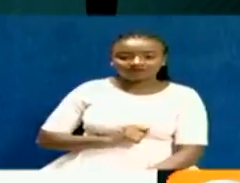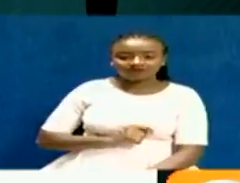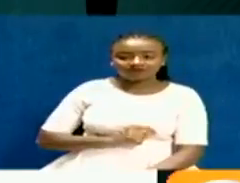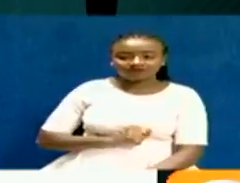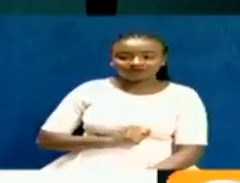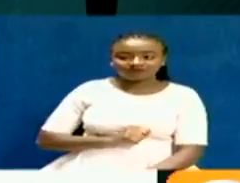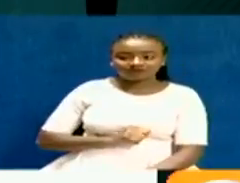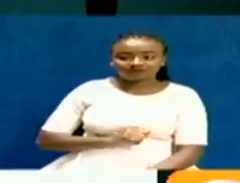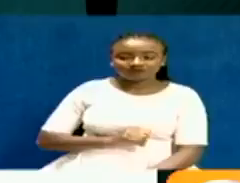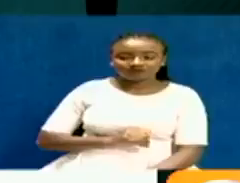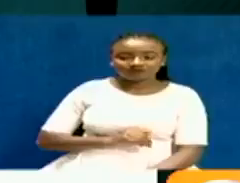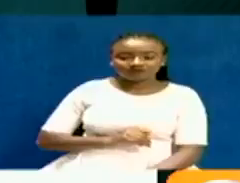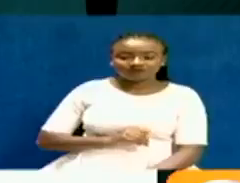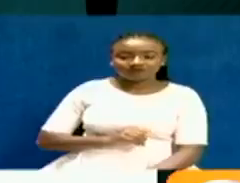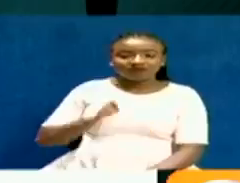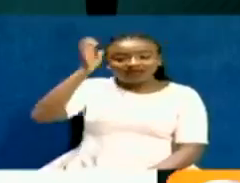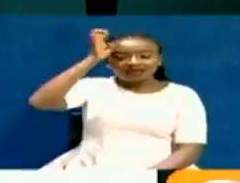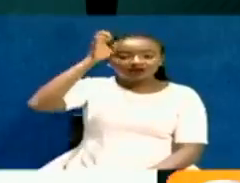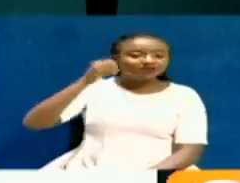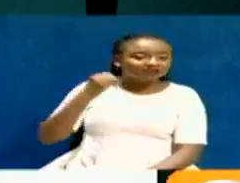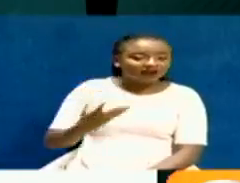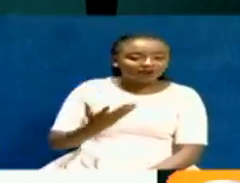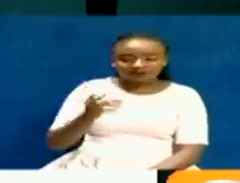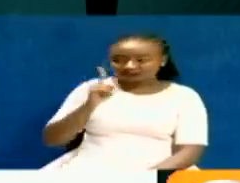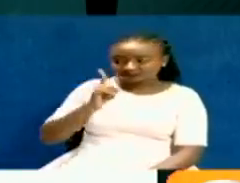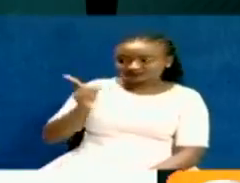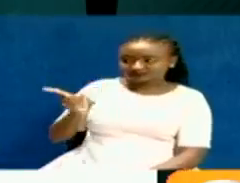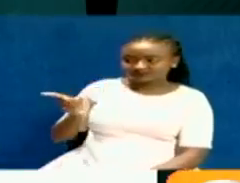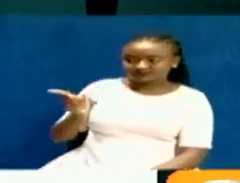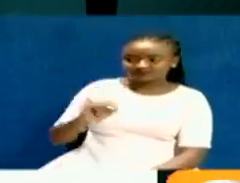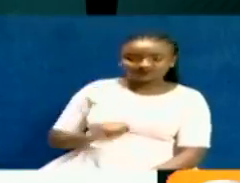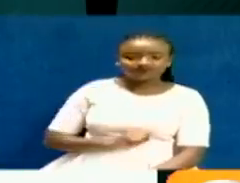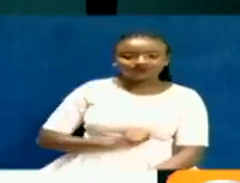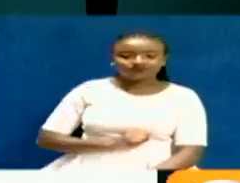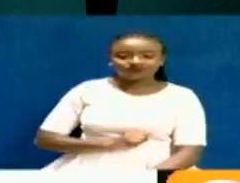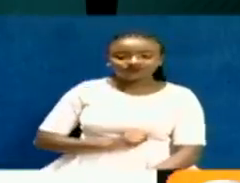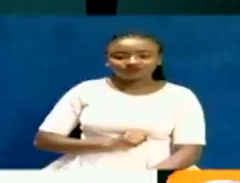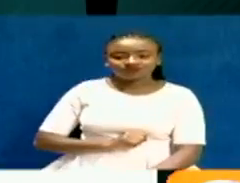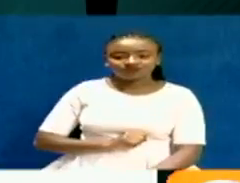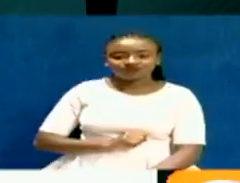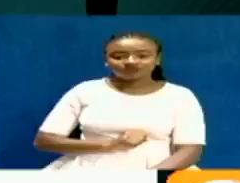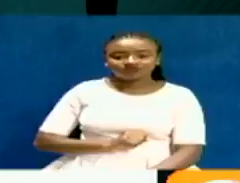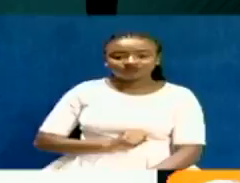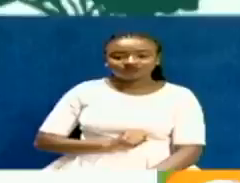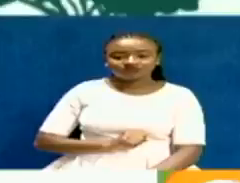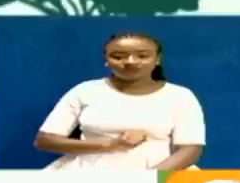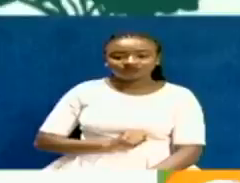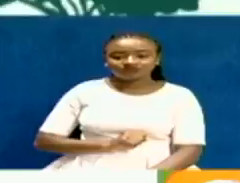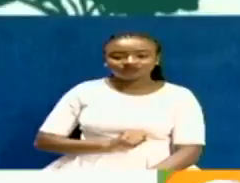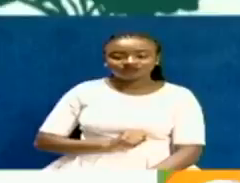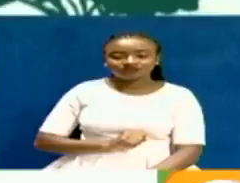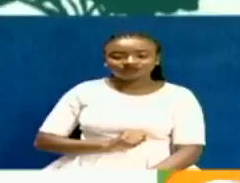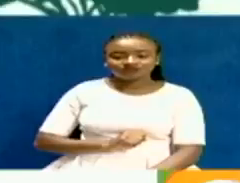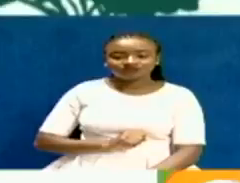Eldoret Weather Station recorded up to 67 millimeters of rainfall on Friday and Saturday last week, the highest for the region.